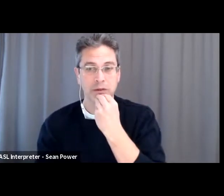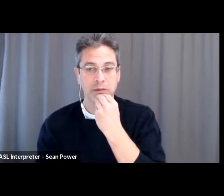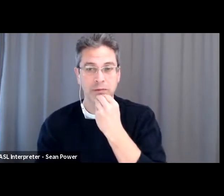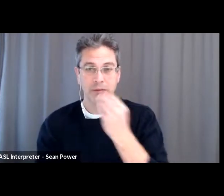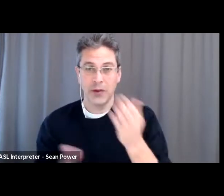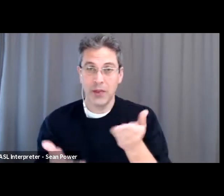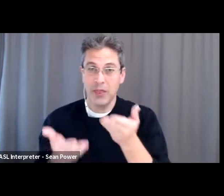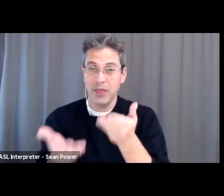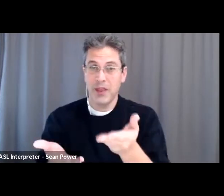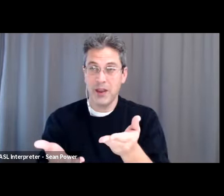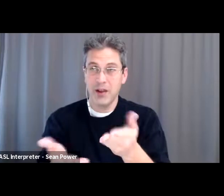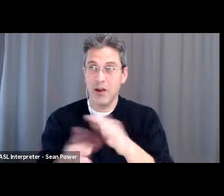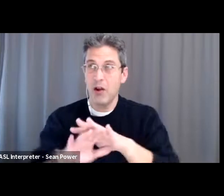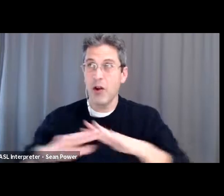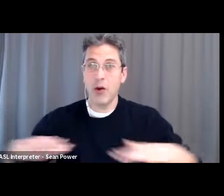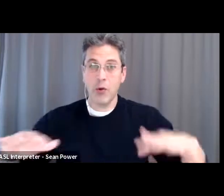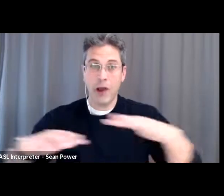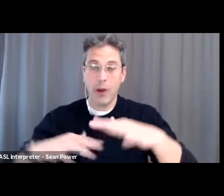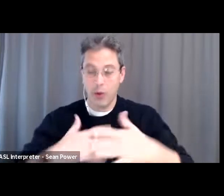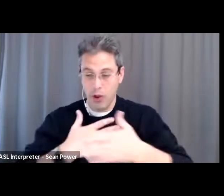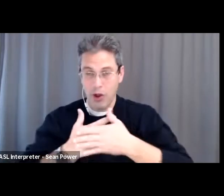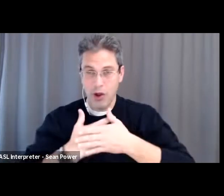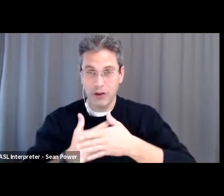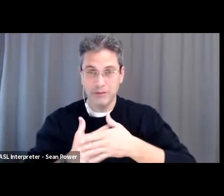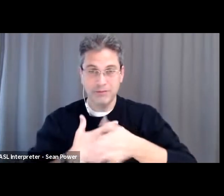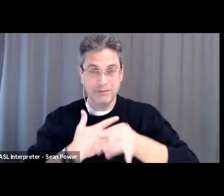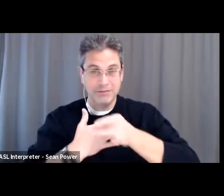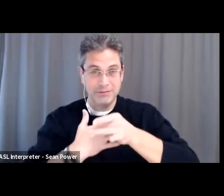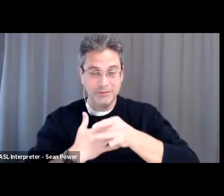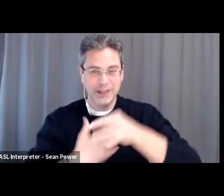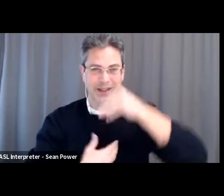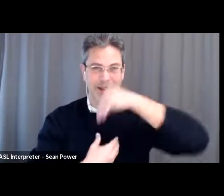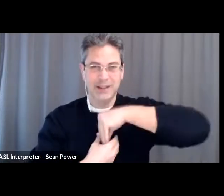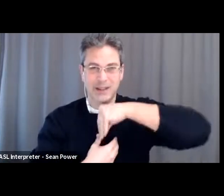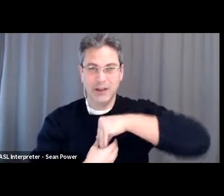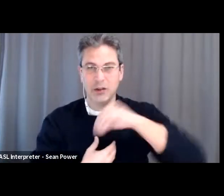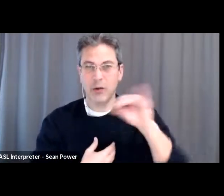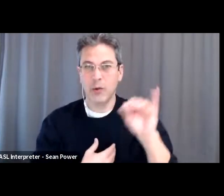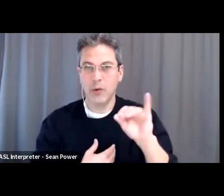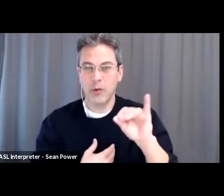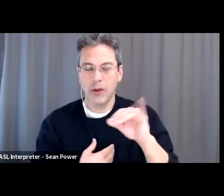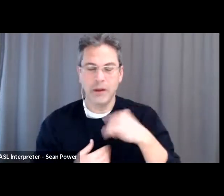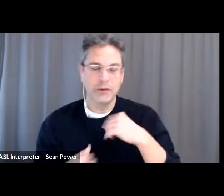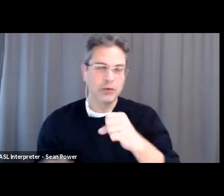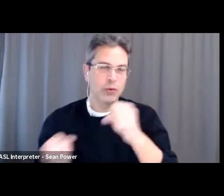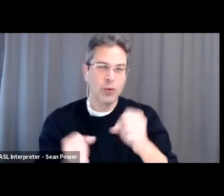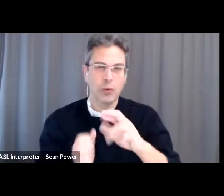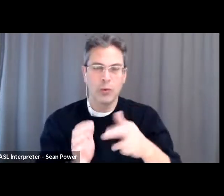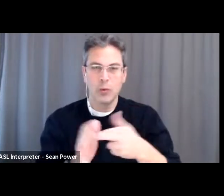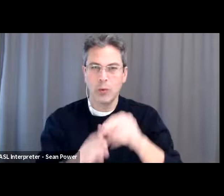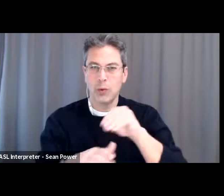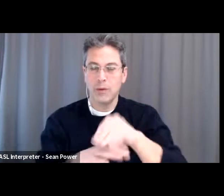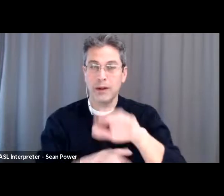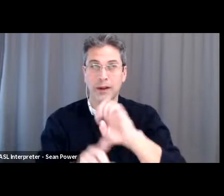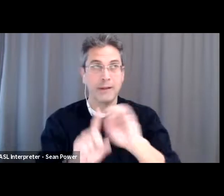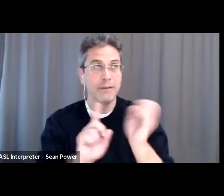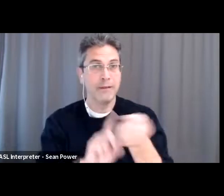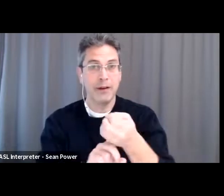and in us. They play a critical role in our ecosystems and our very